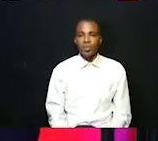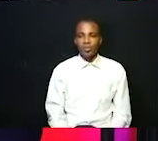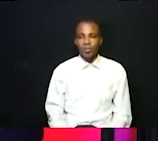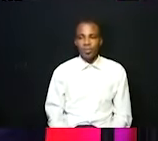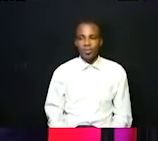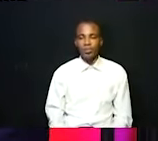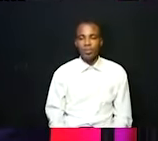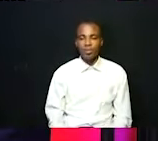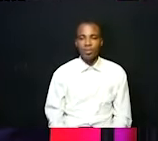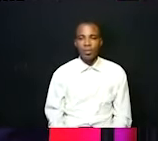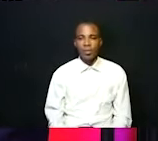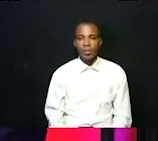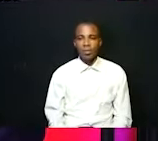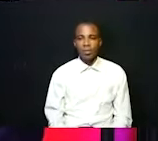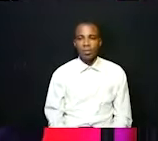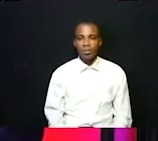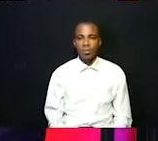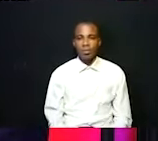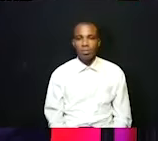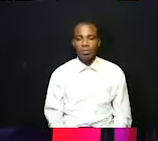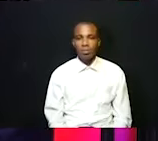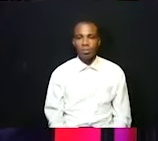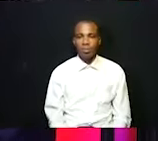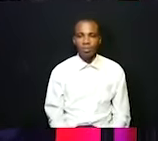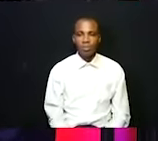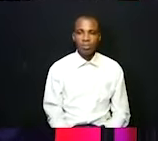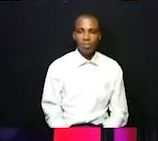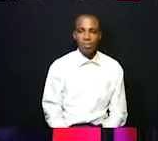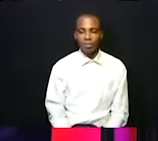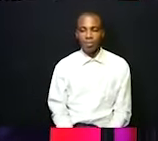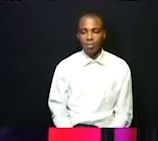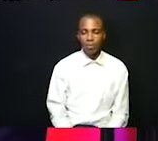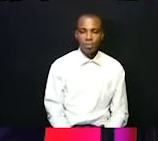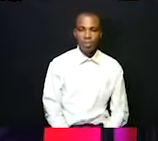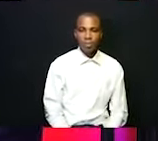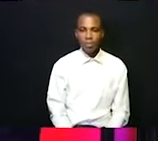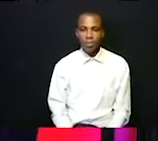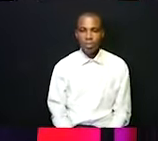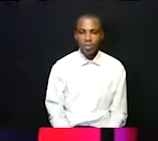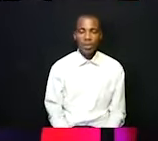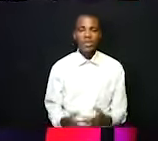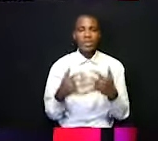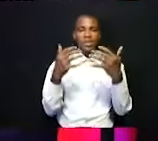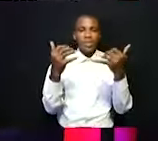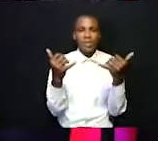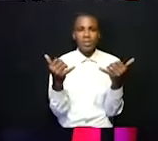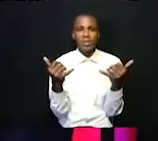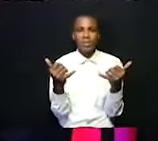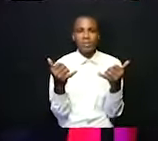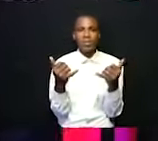asem no nso a wafa eyrenom abrabo a asem enim ho no so Now let's project